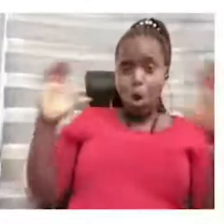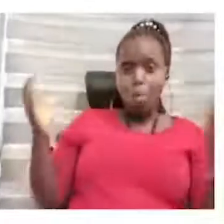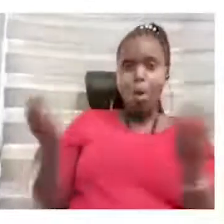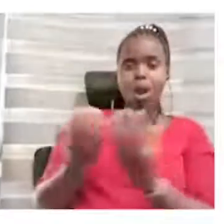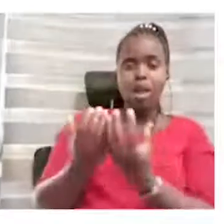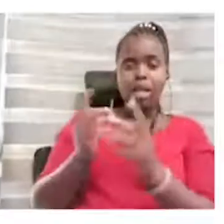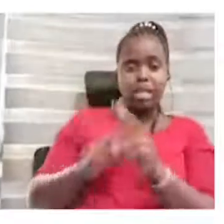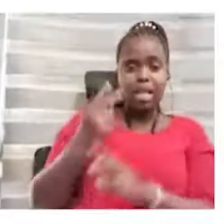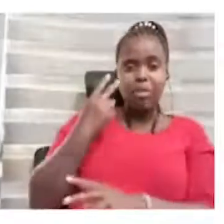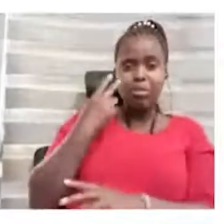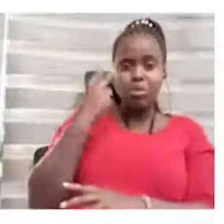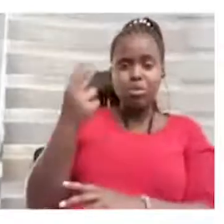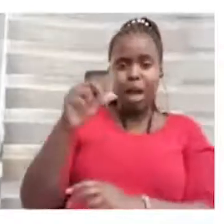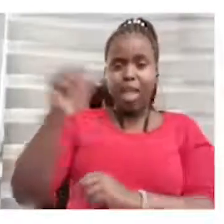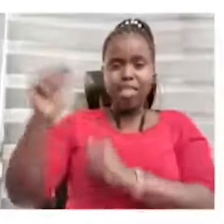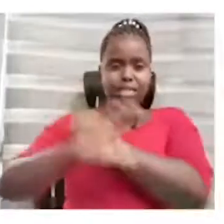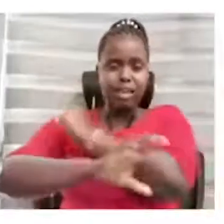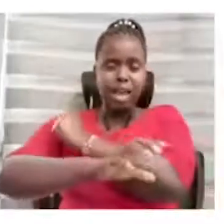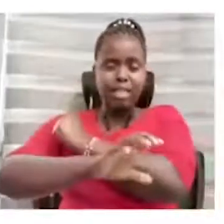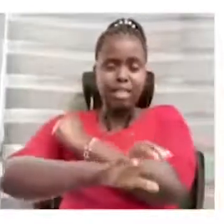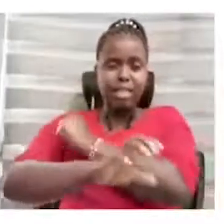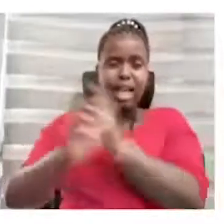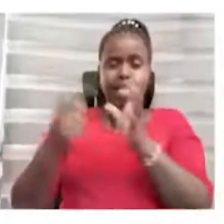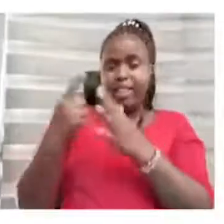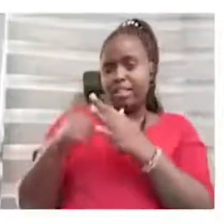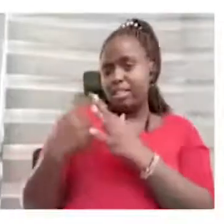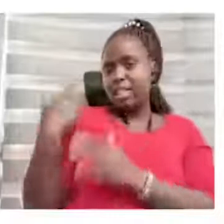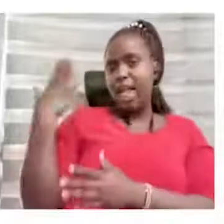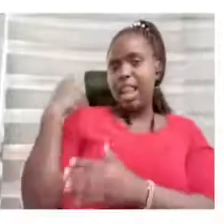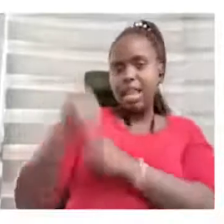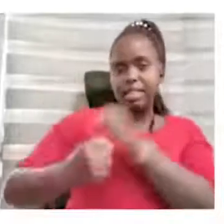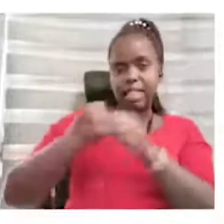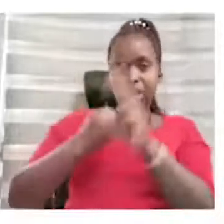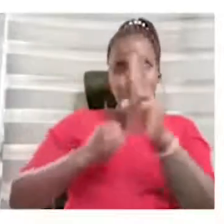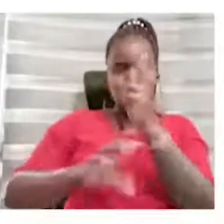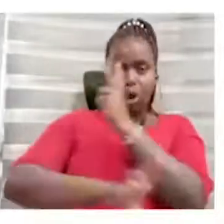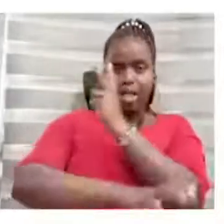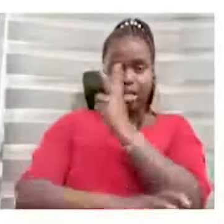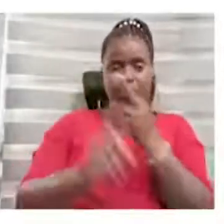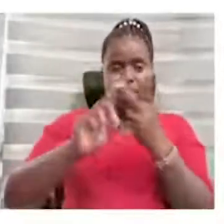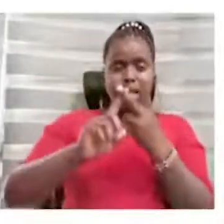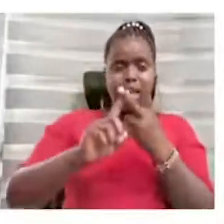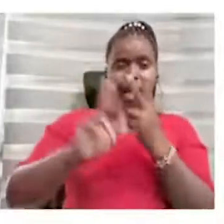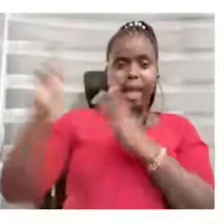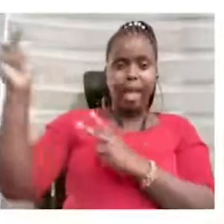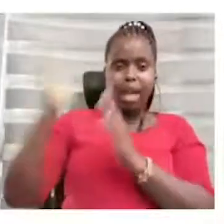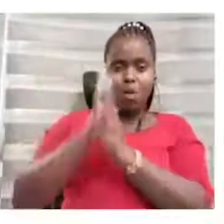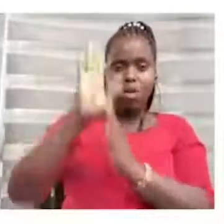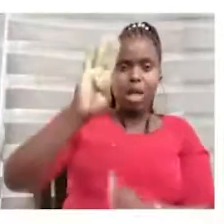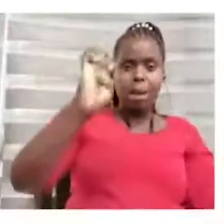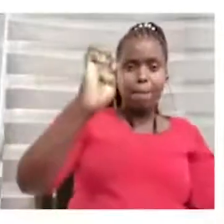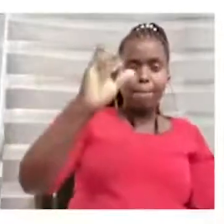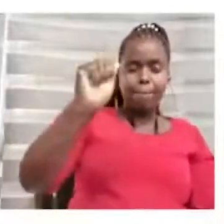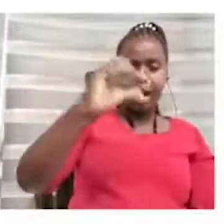income countries. So we started last year with 2 countries, Kenya and Bangladesh, where we conducted a large